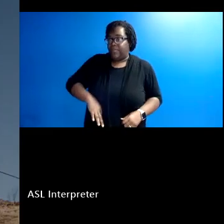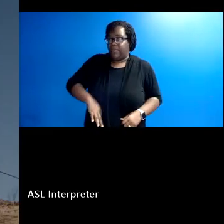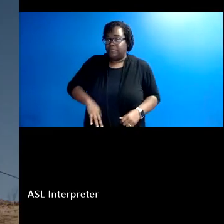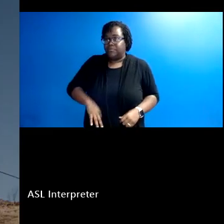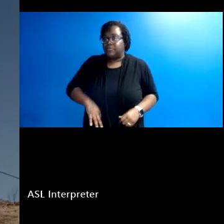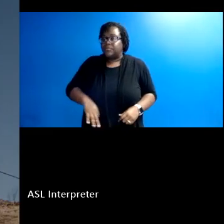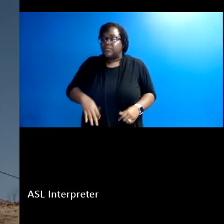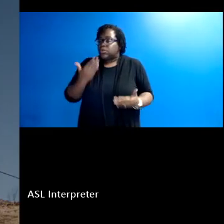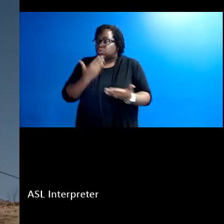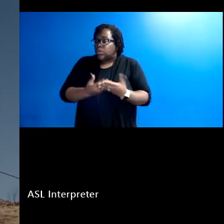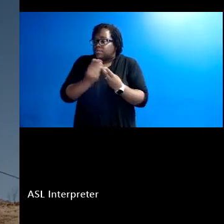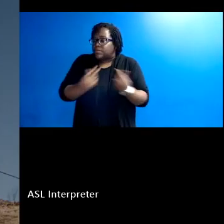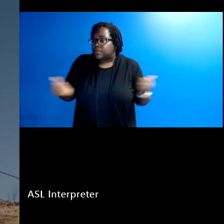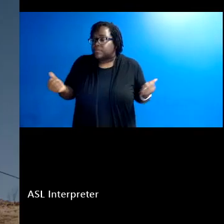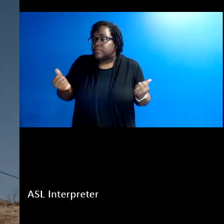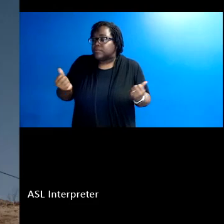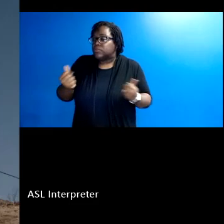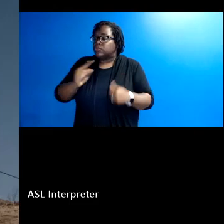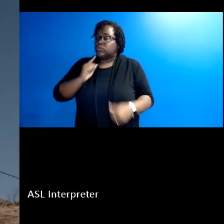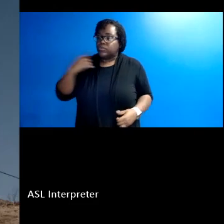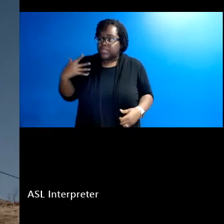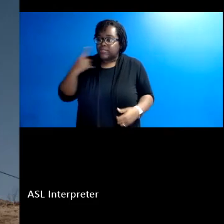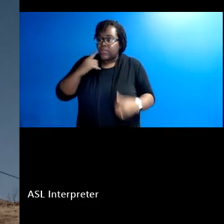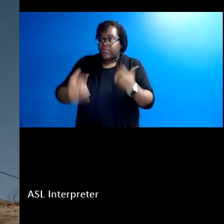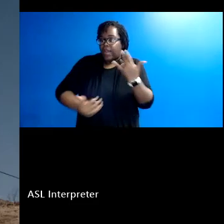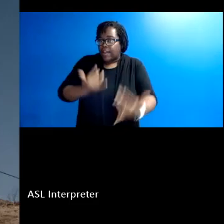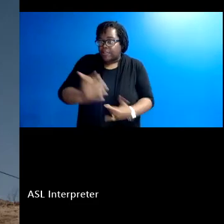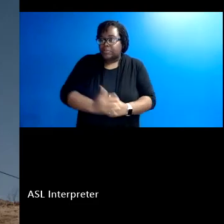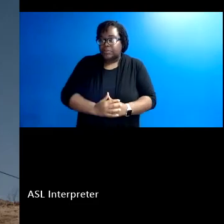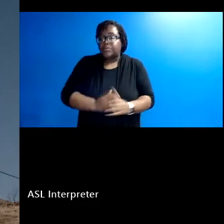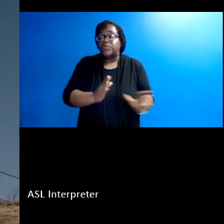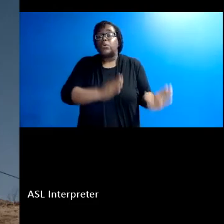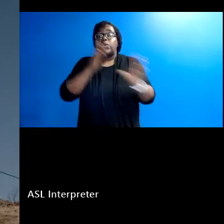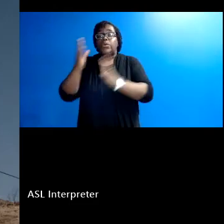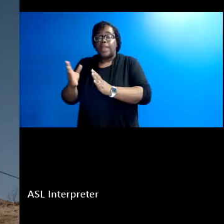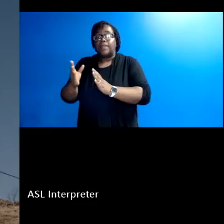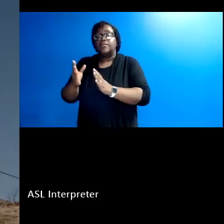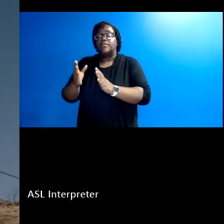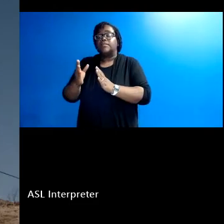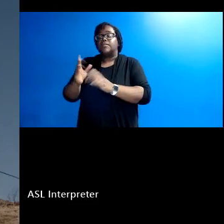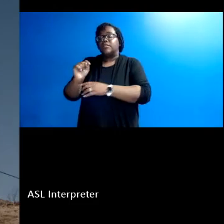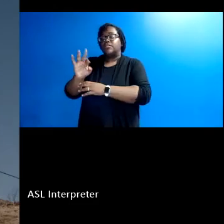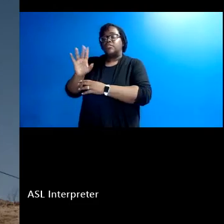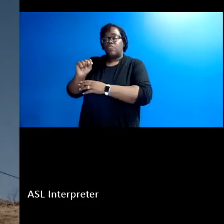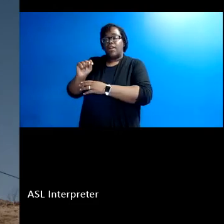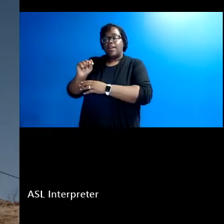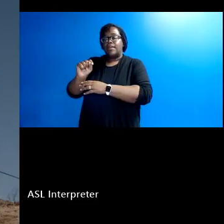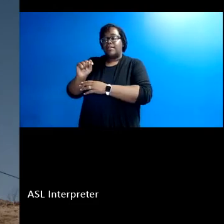effectiveness. The next thing we're doing is targeted undergrounding. As the name implies, we're